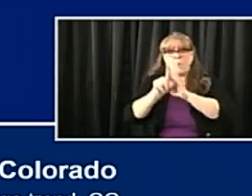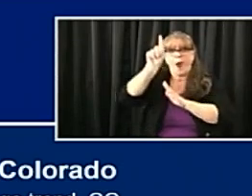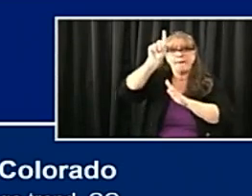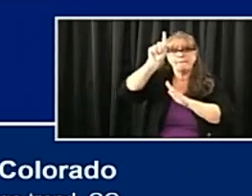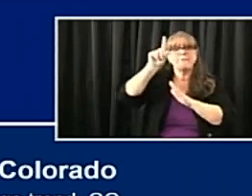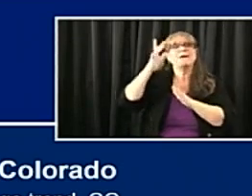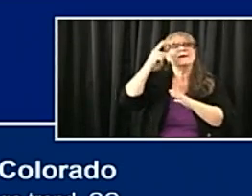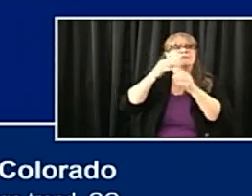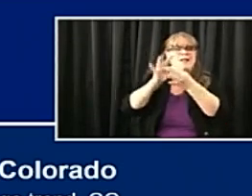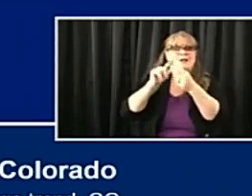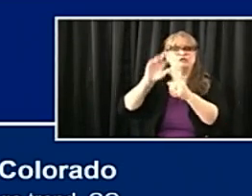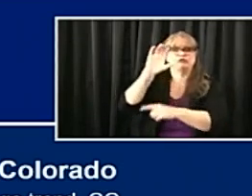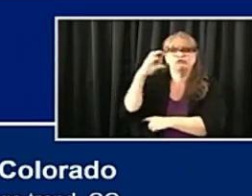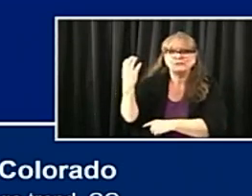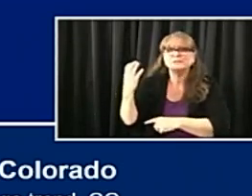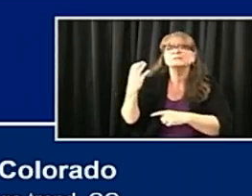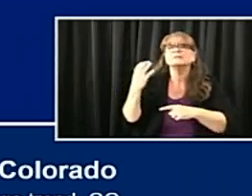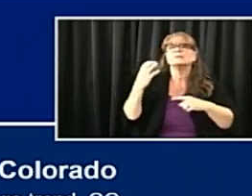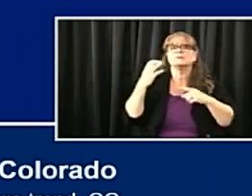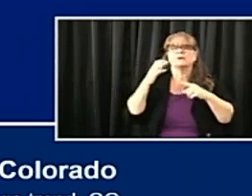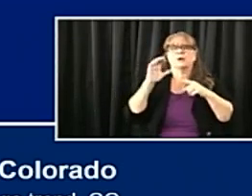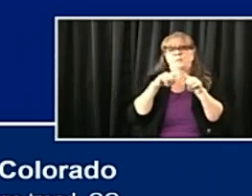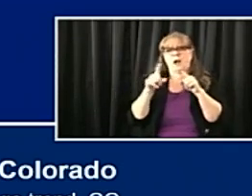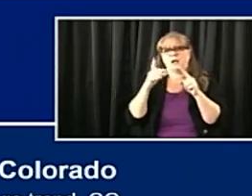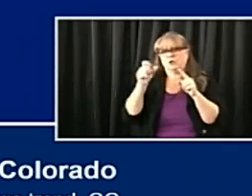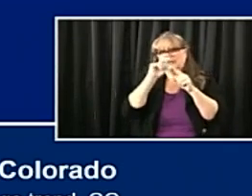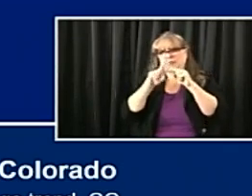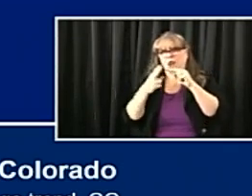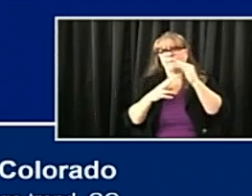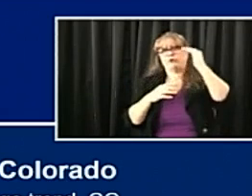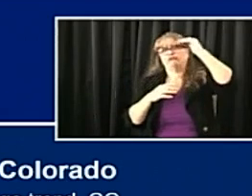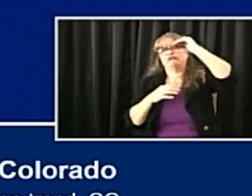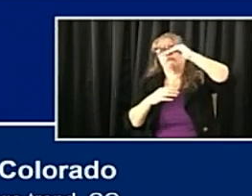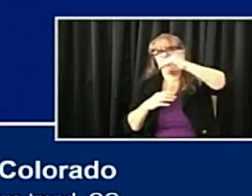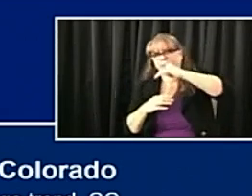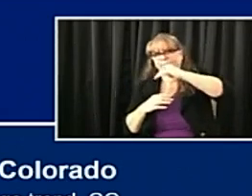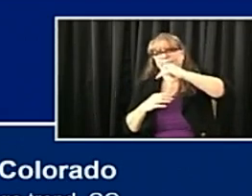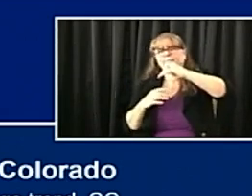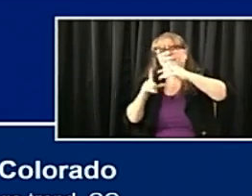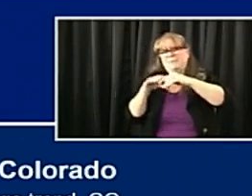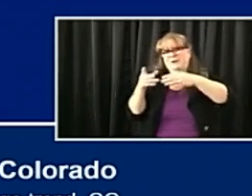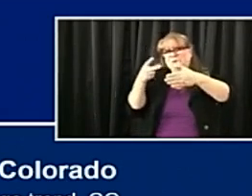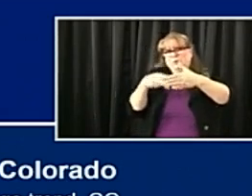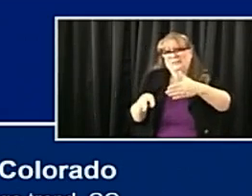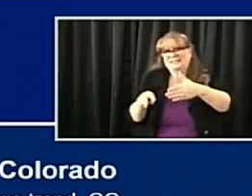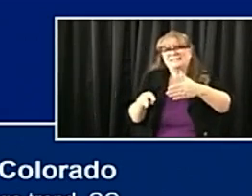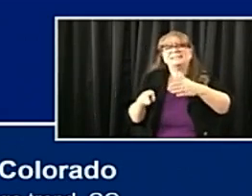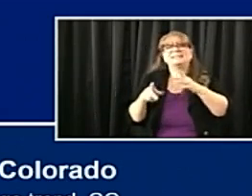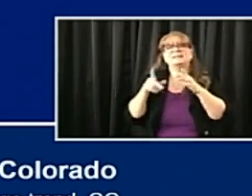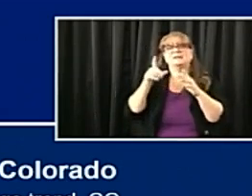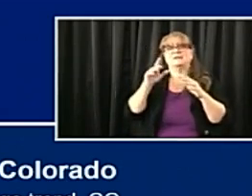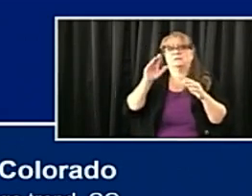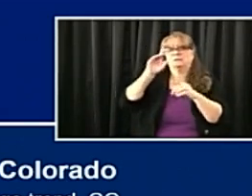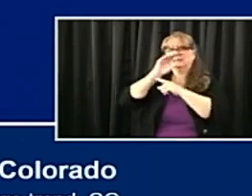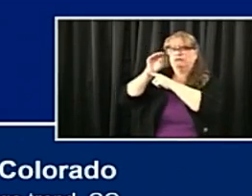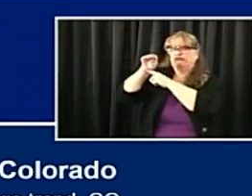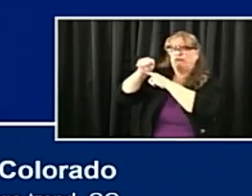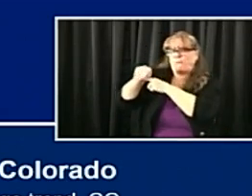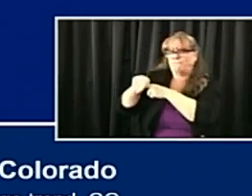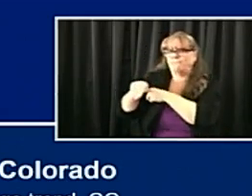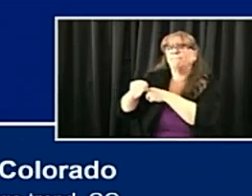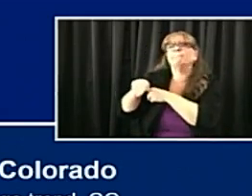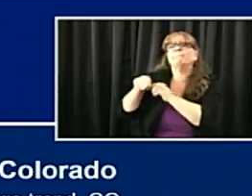steady downward trajectory. Really about the last 2 weeks or so, we've resumed our downward trajectory in the number of cases that we're seeing in the state. So